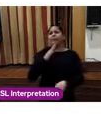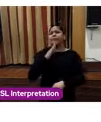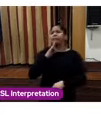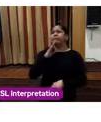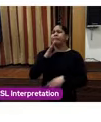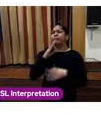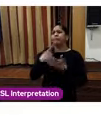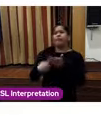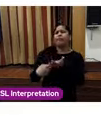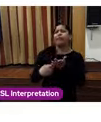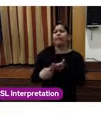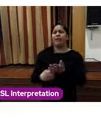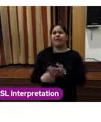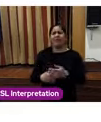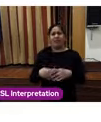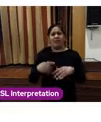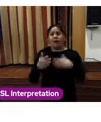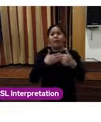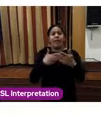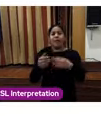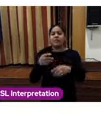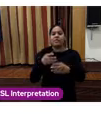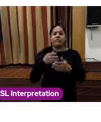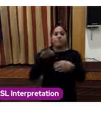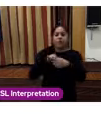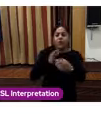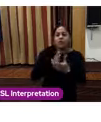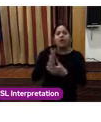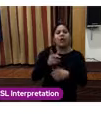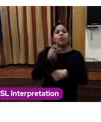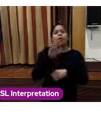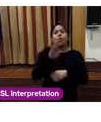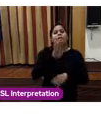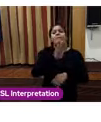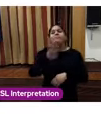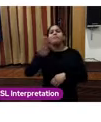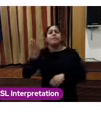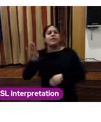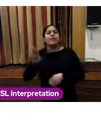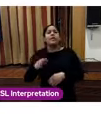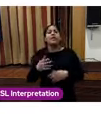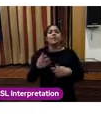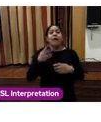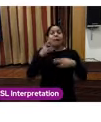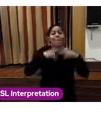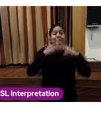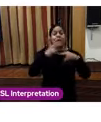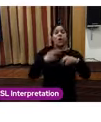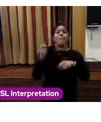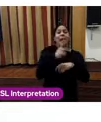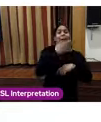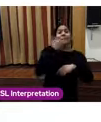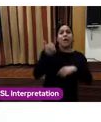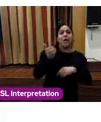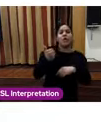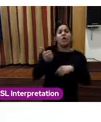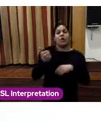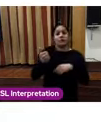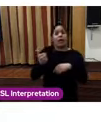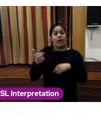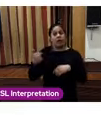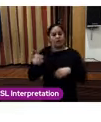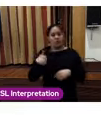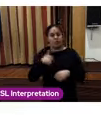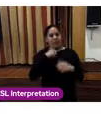or whether it's BBB, because by the way, with Build Back Better, in the House, we passed all $40 billion,